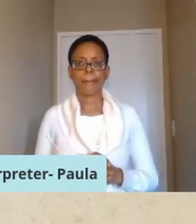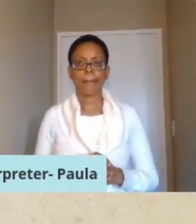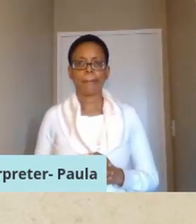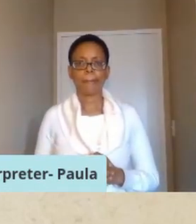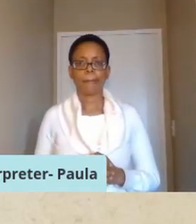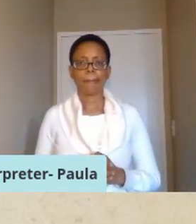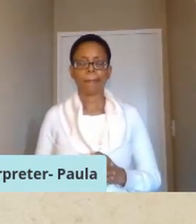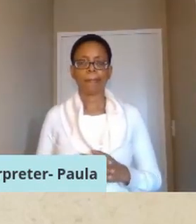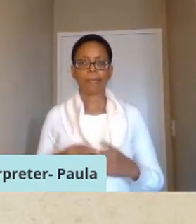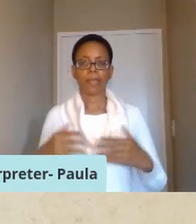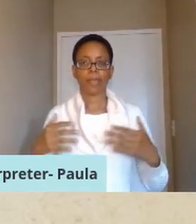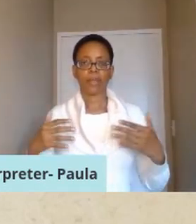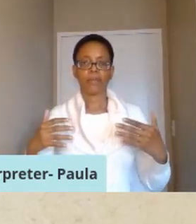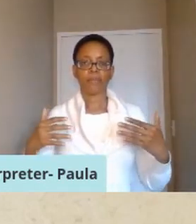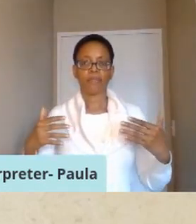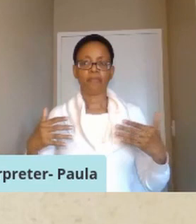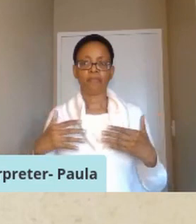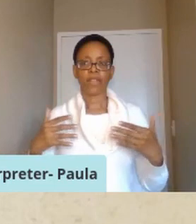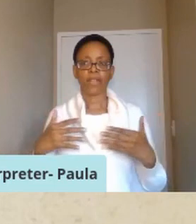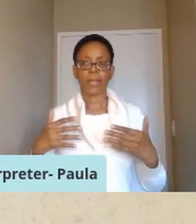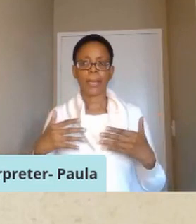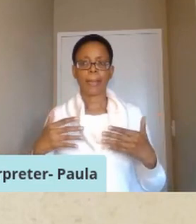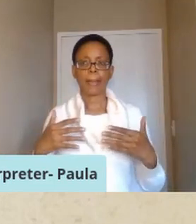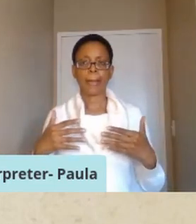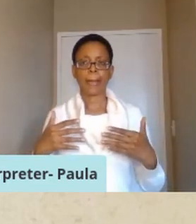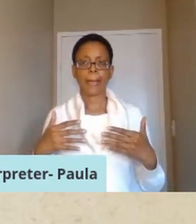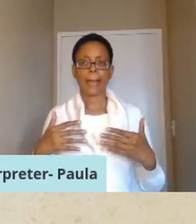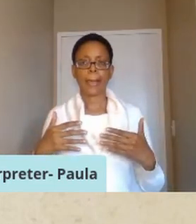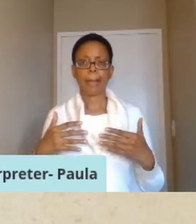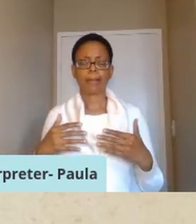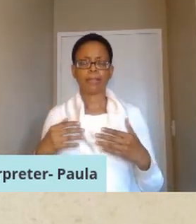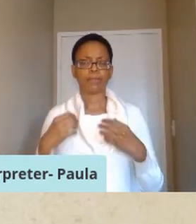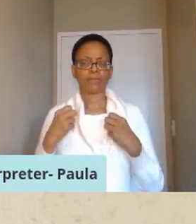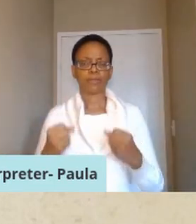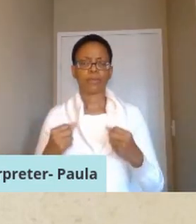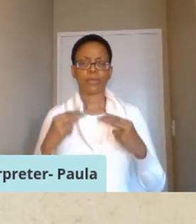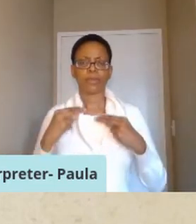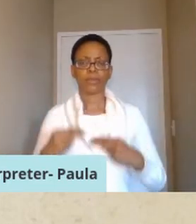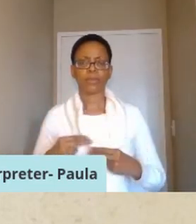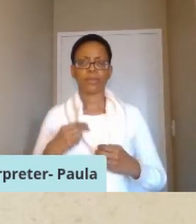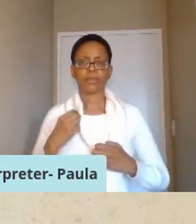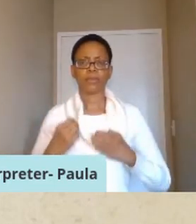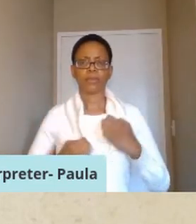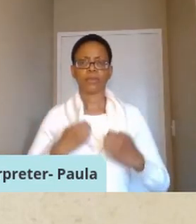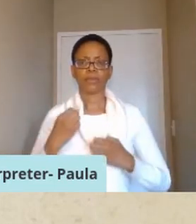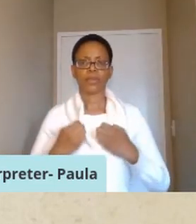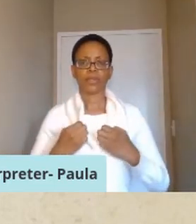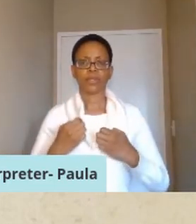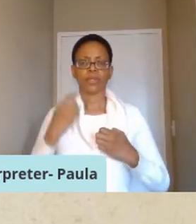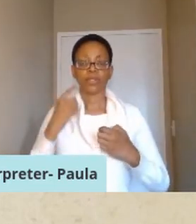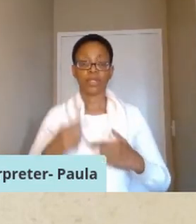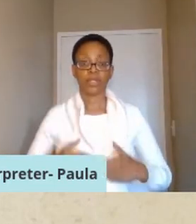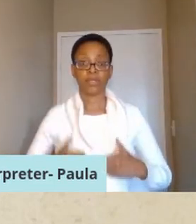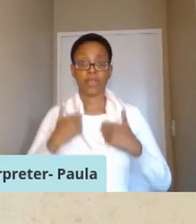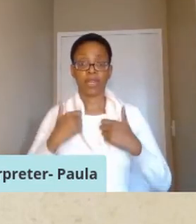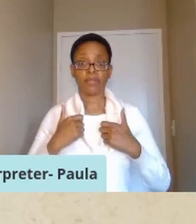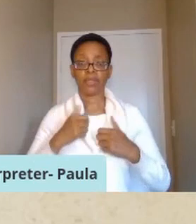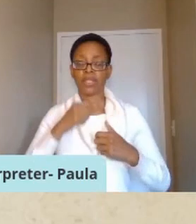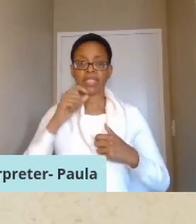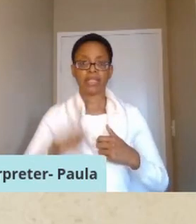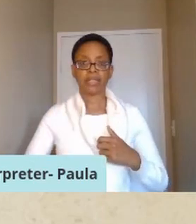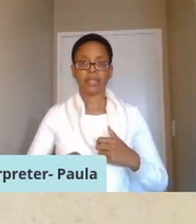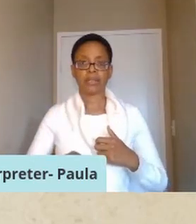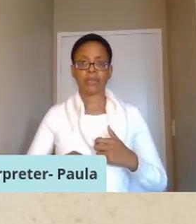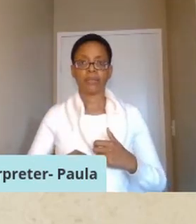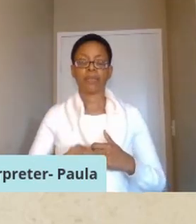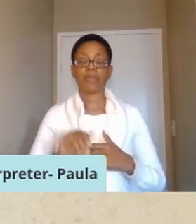So fear is one of the strongest human emotion that is vital for survival. It's also the most